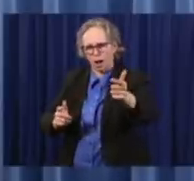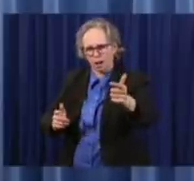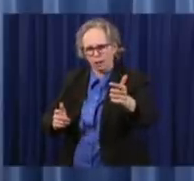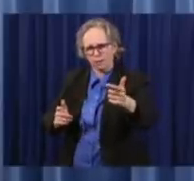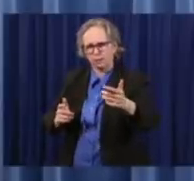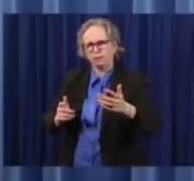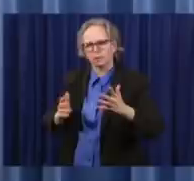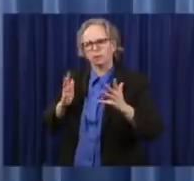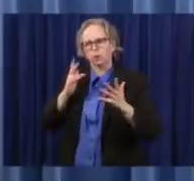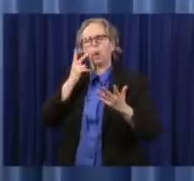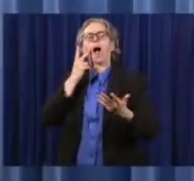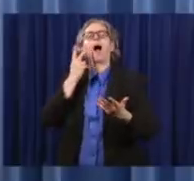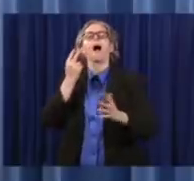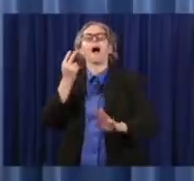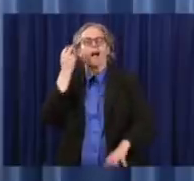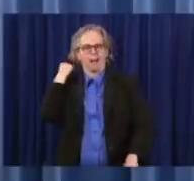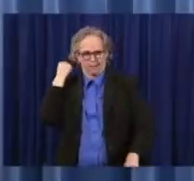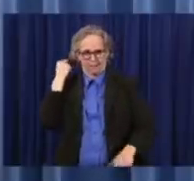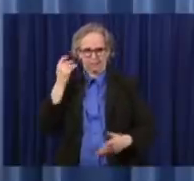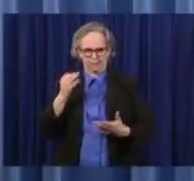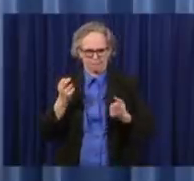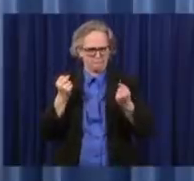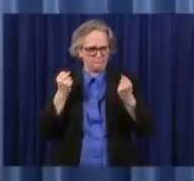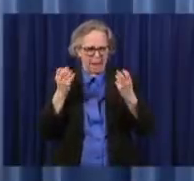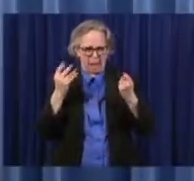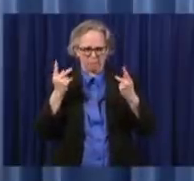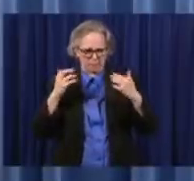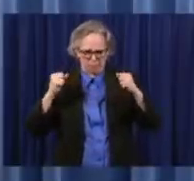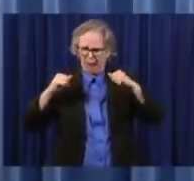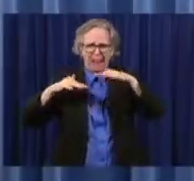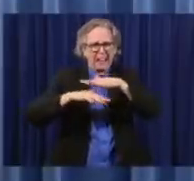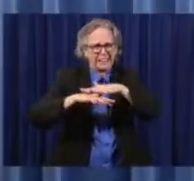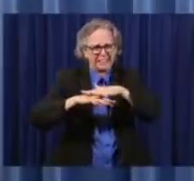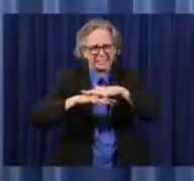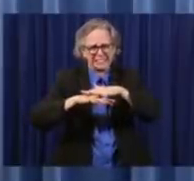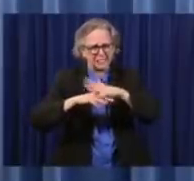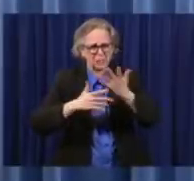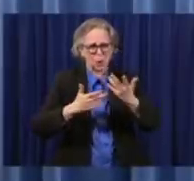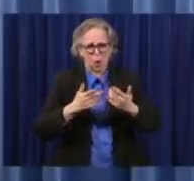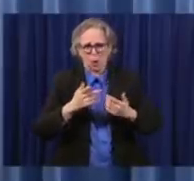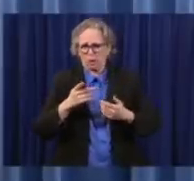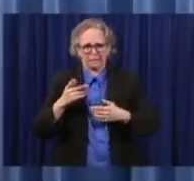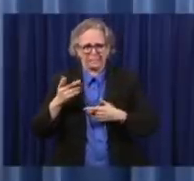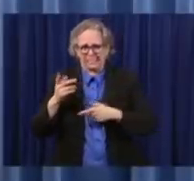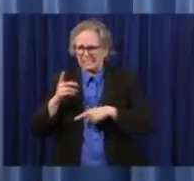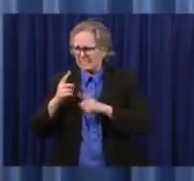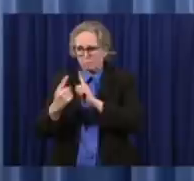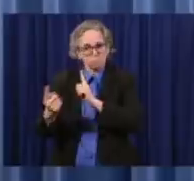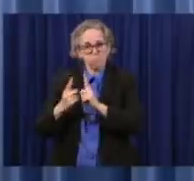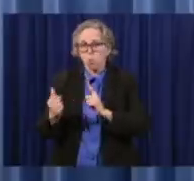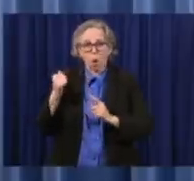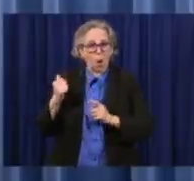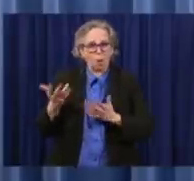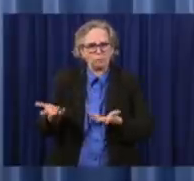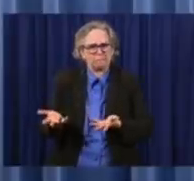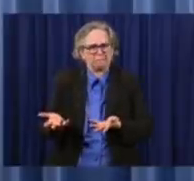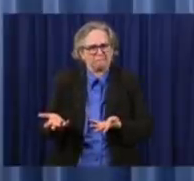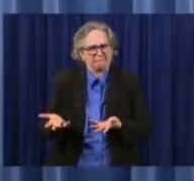bringing large groups of people together. Let me just say something again about that. You